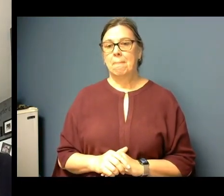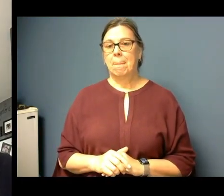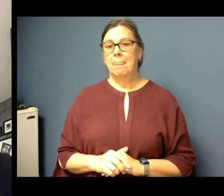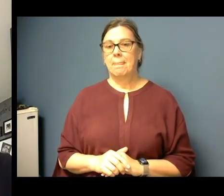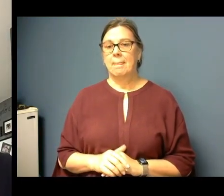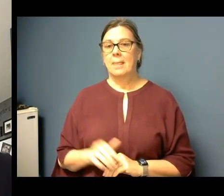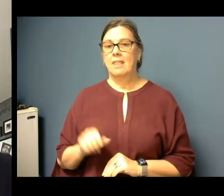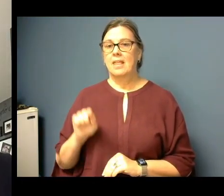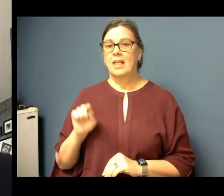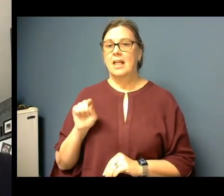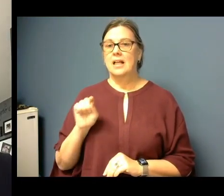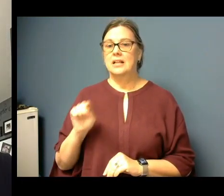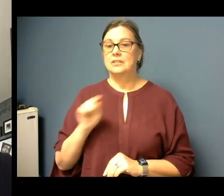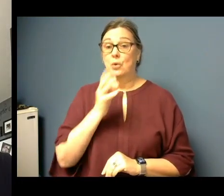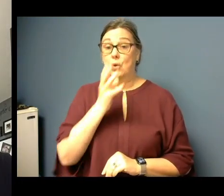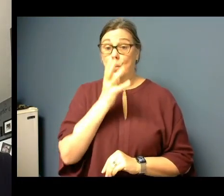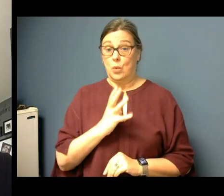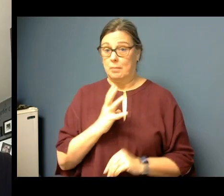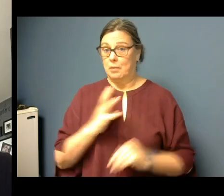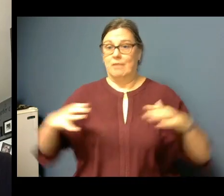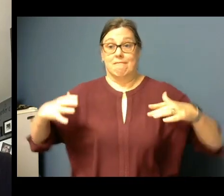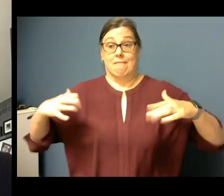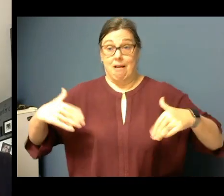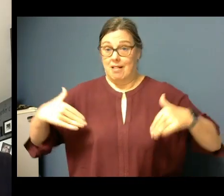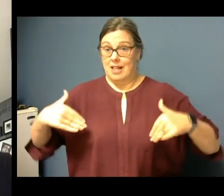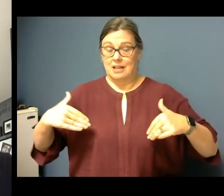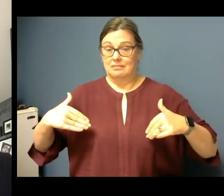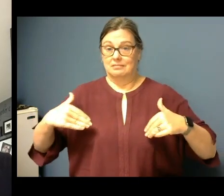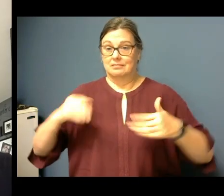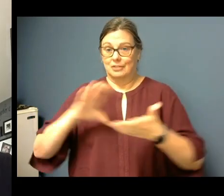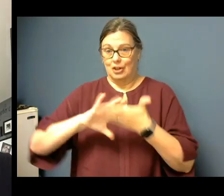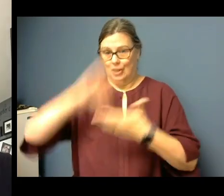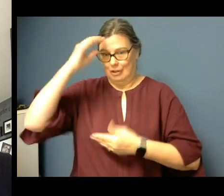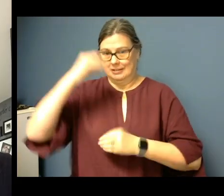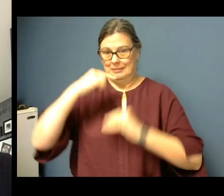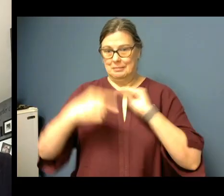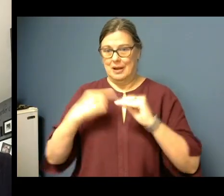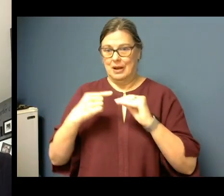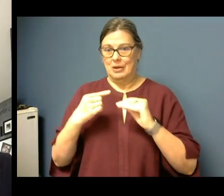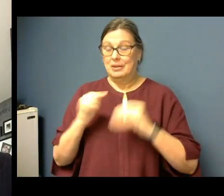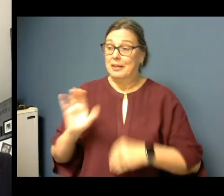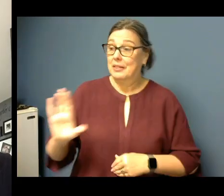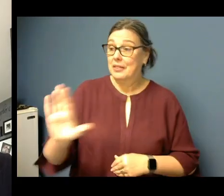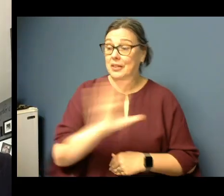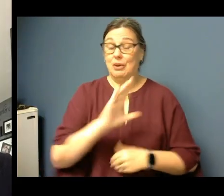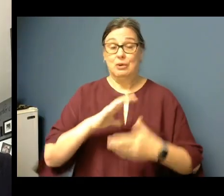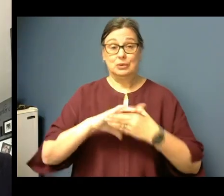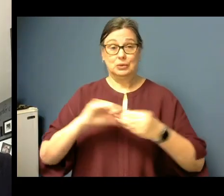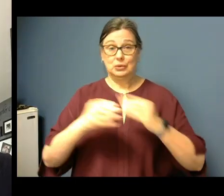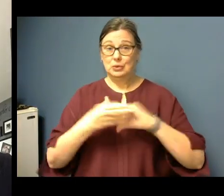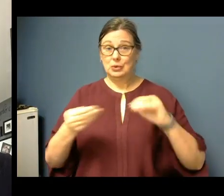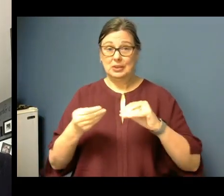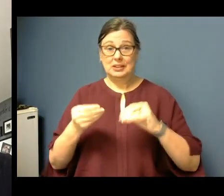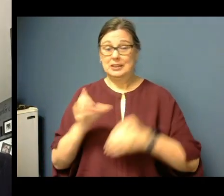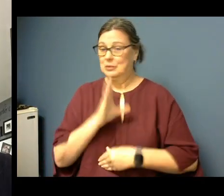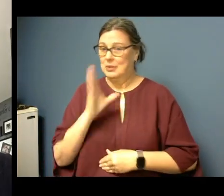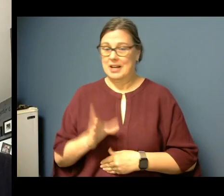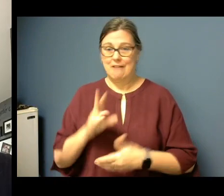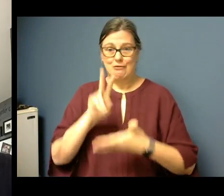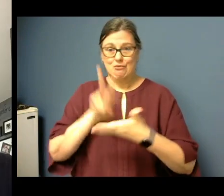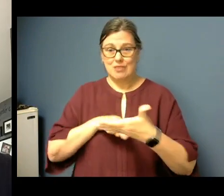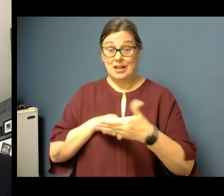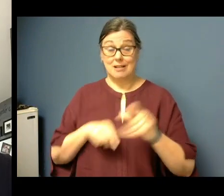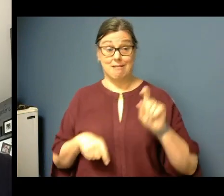It's for the women we haven't learned about yet, and the women whose stories we will never read. X is for the